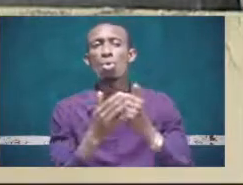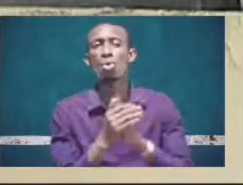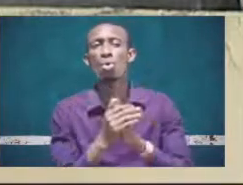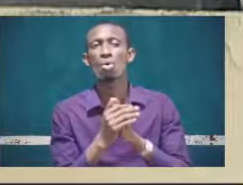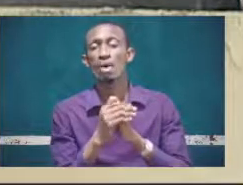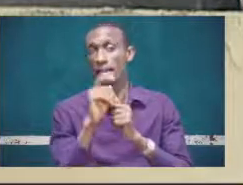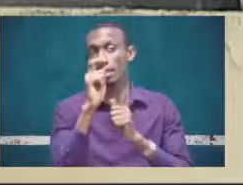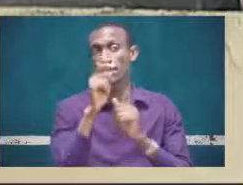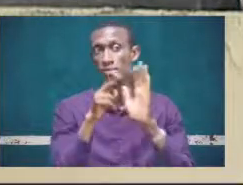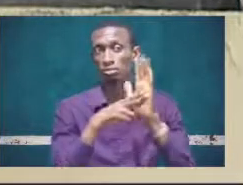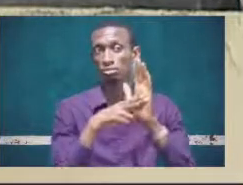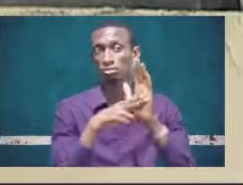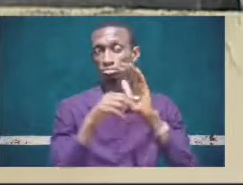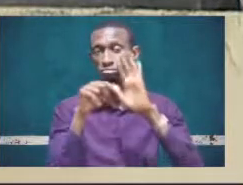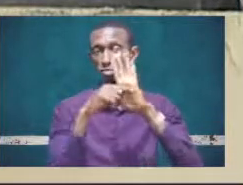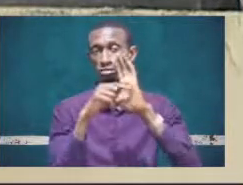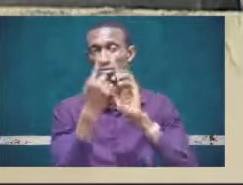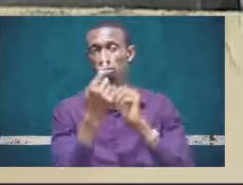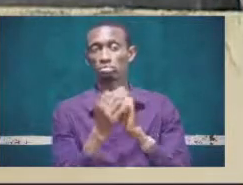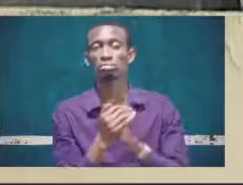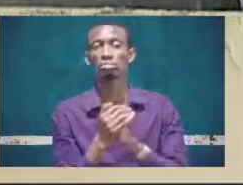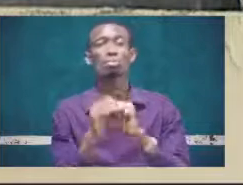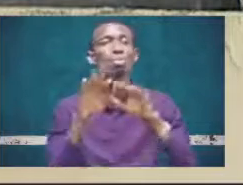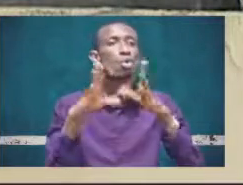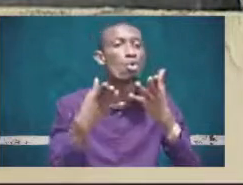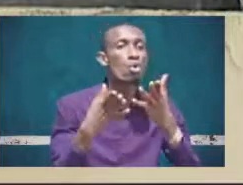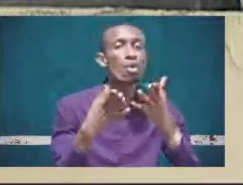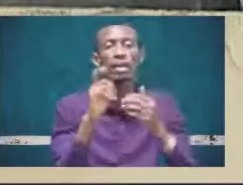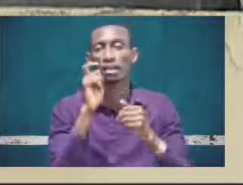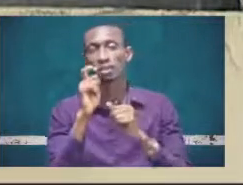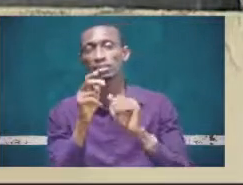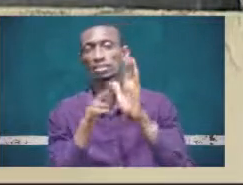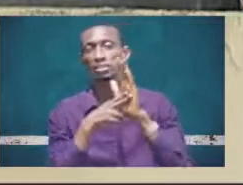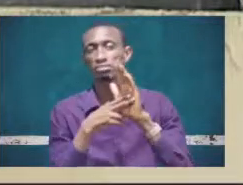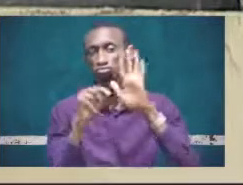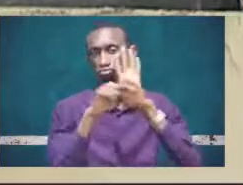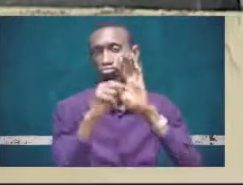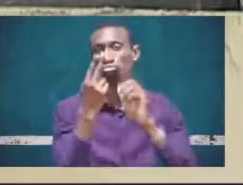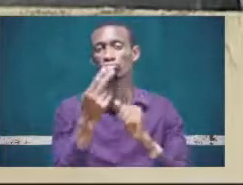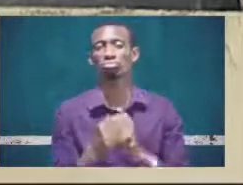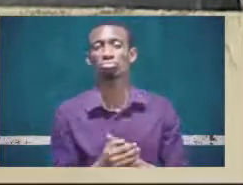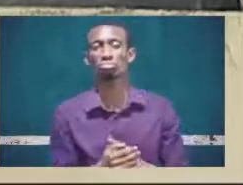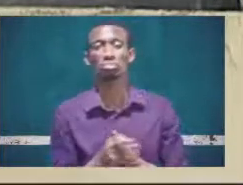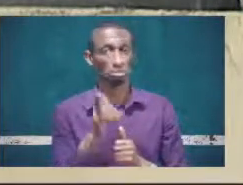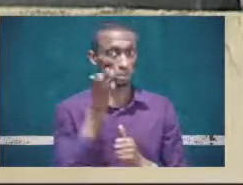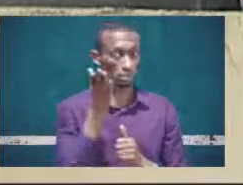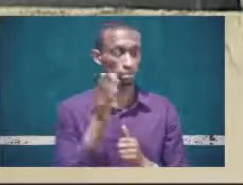to -1, or x is equal to -2. And